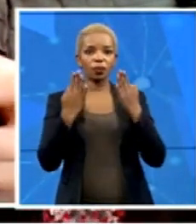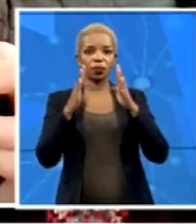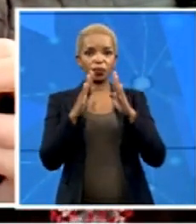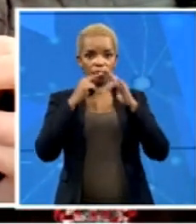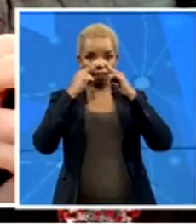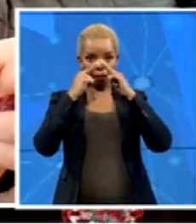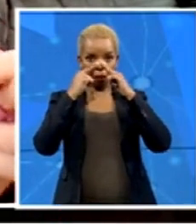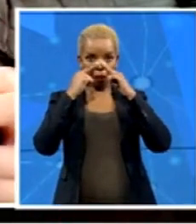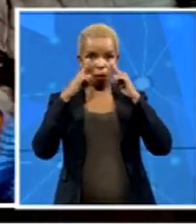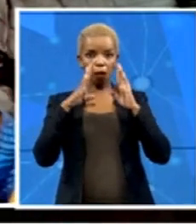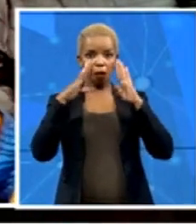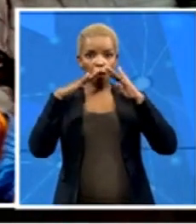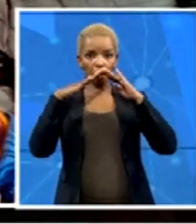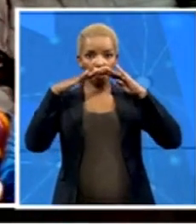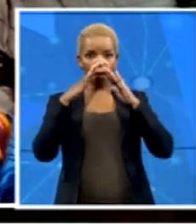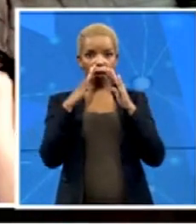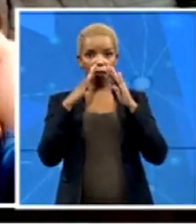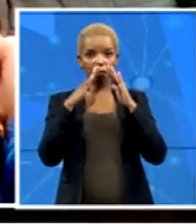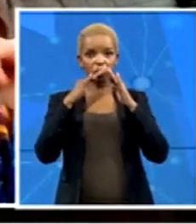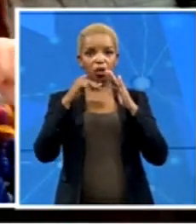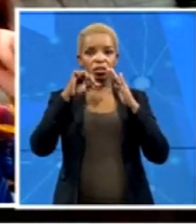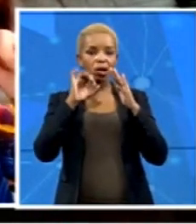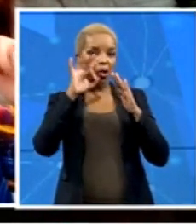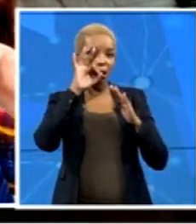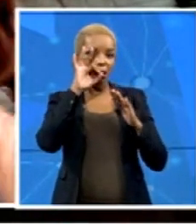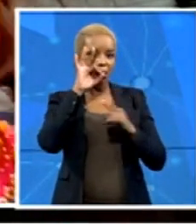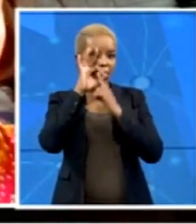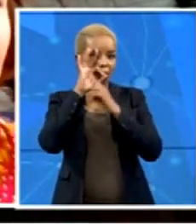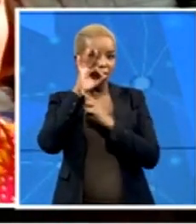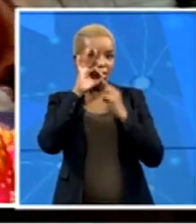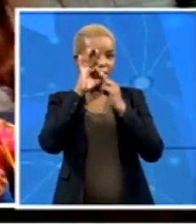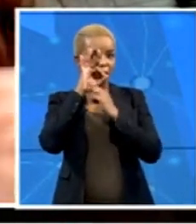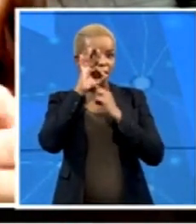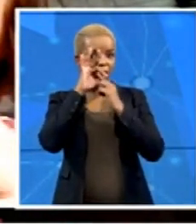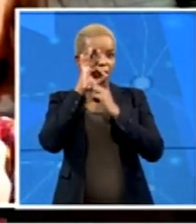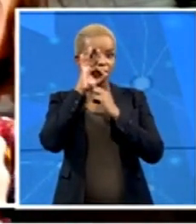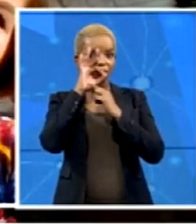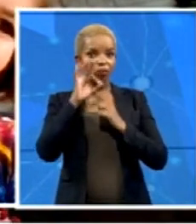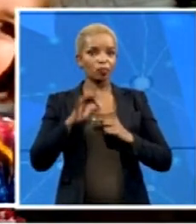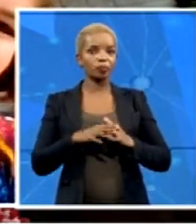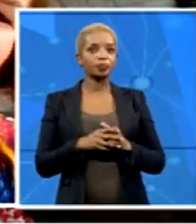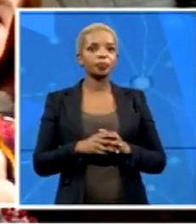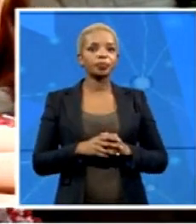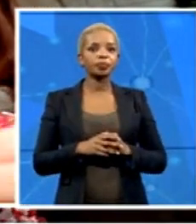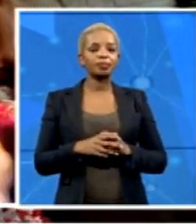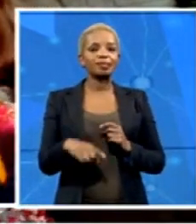filter. That filters out the chokos, as you say. Yeah. That's the filter that filters out the chokos.